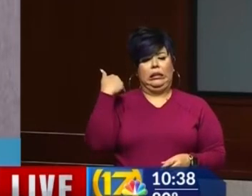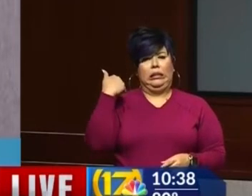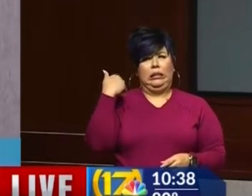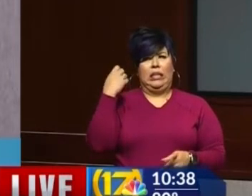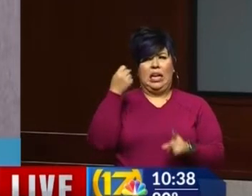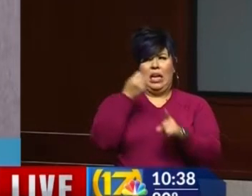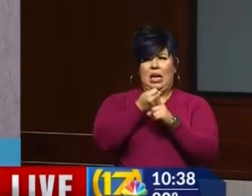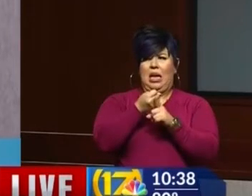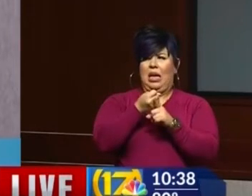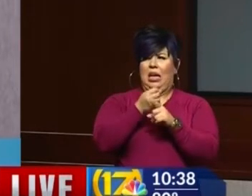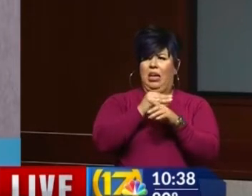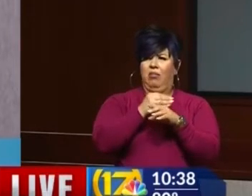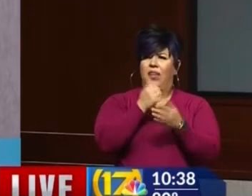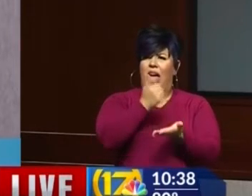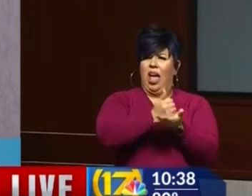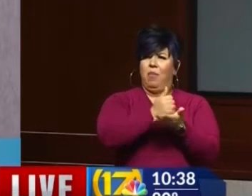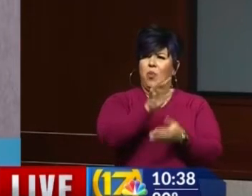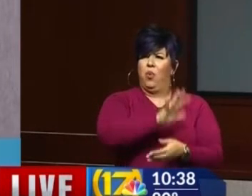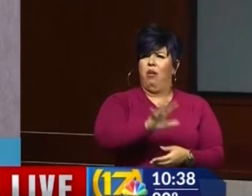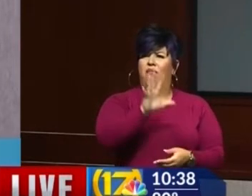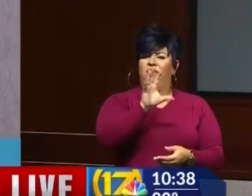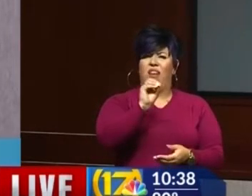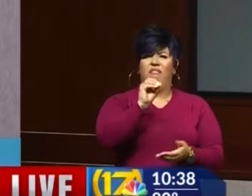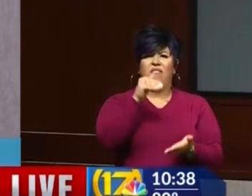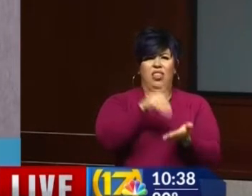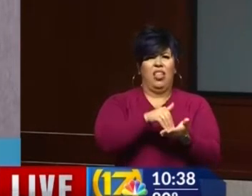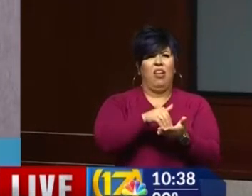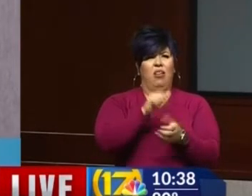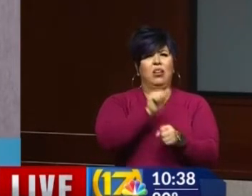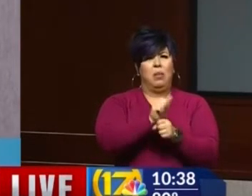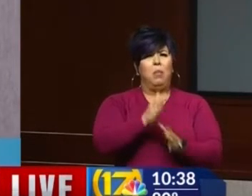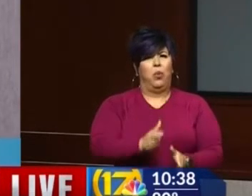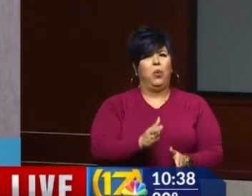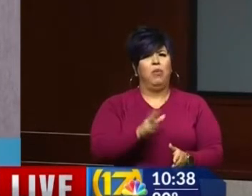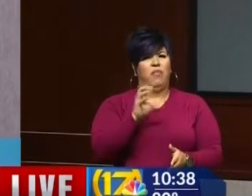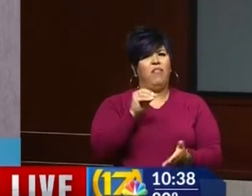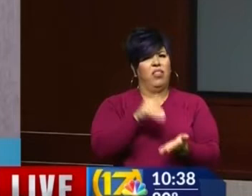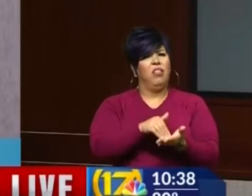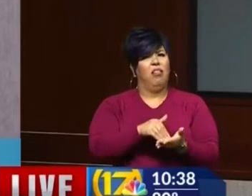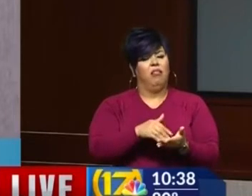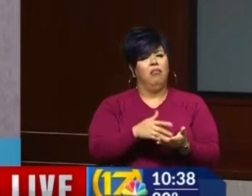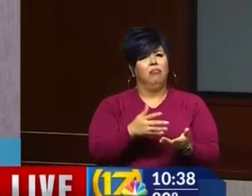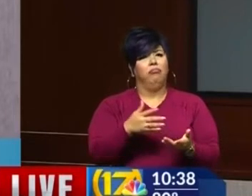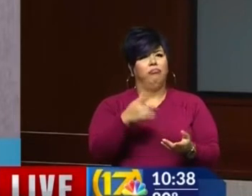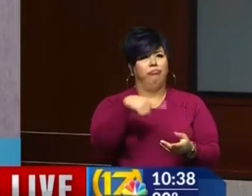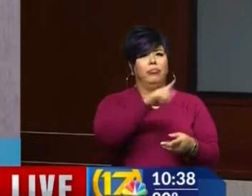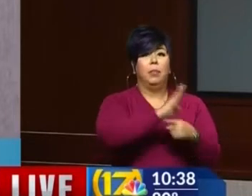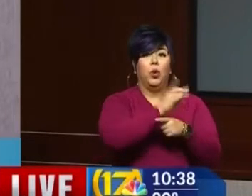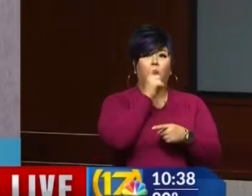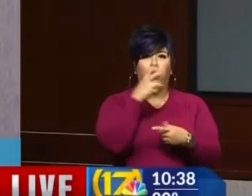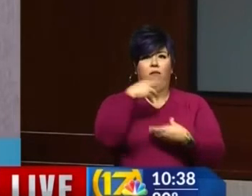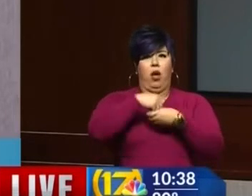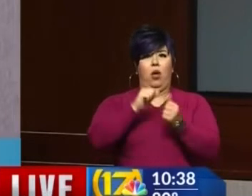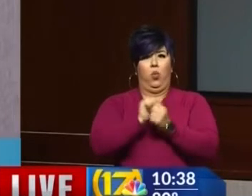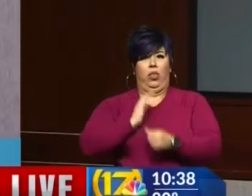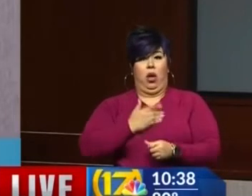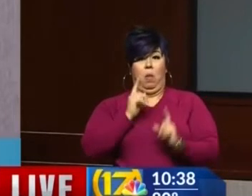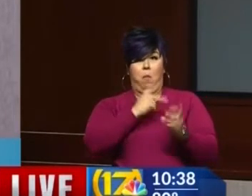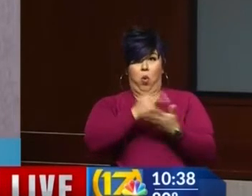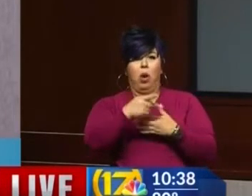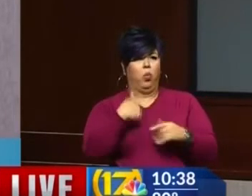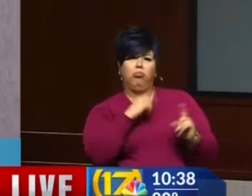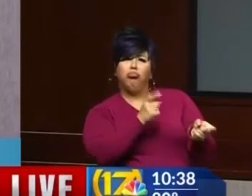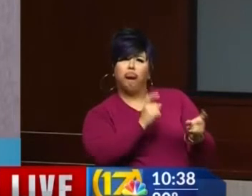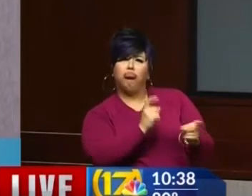about 50,000 employees of those businesses who have taken part in the program. So, so yes, we